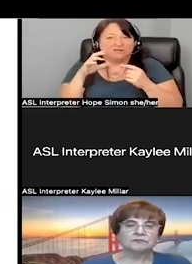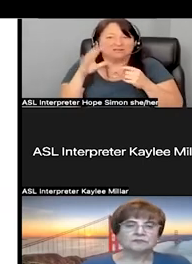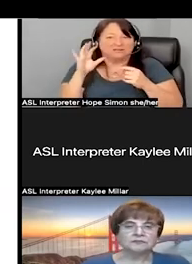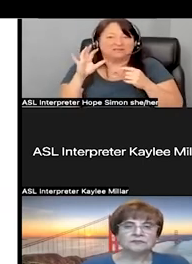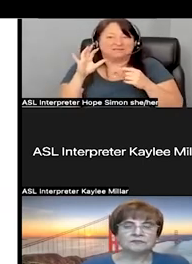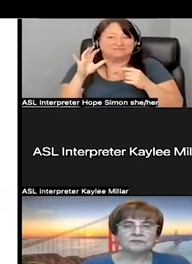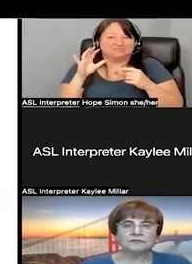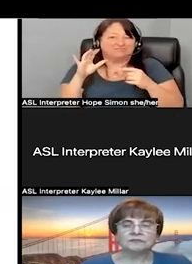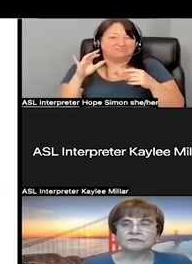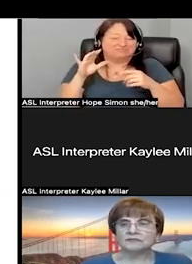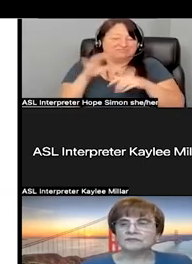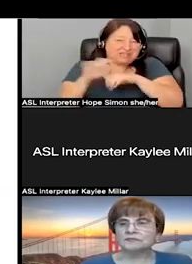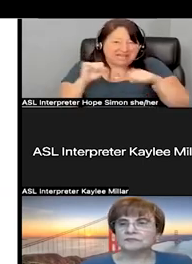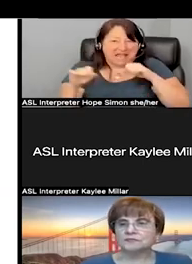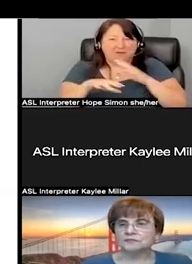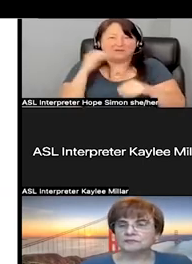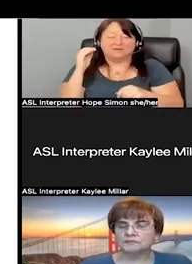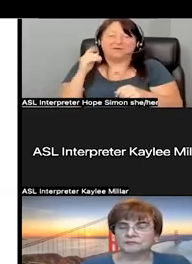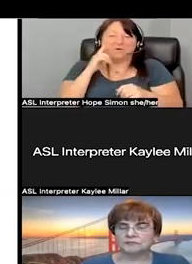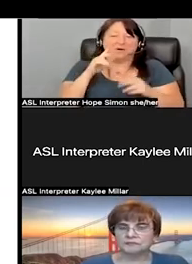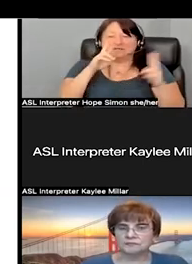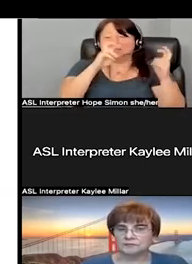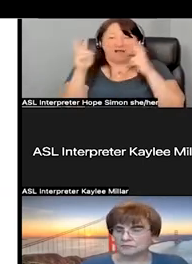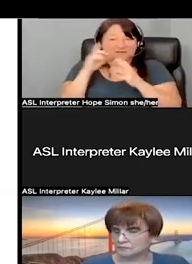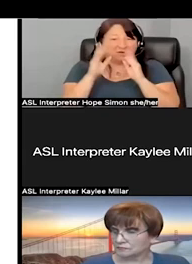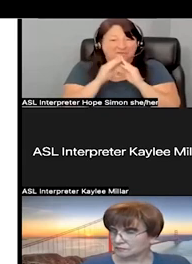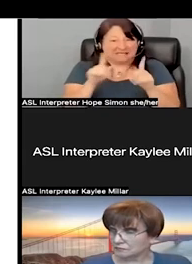have any suggestions for topics for future meetings as well.